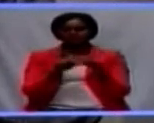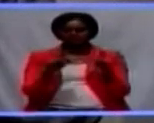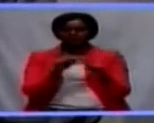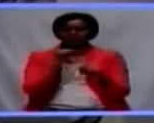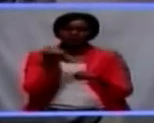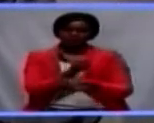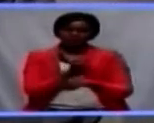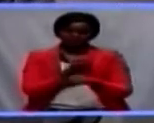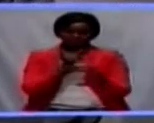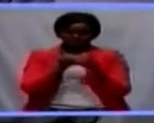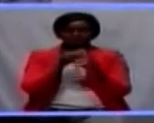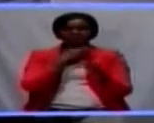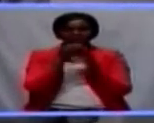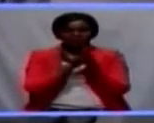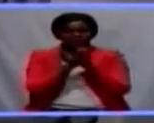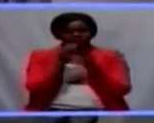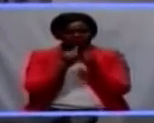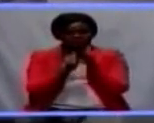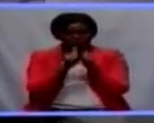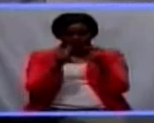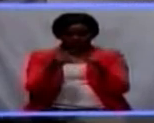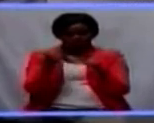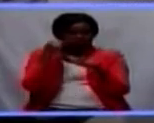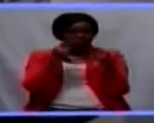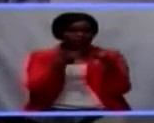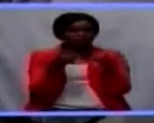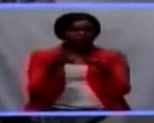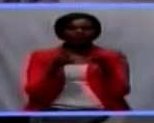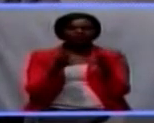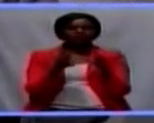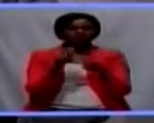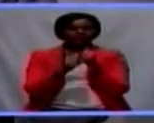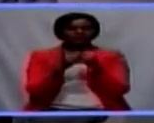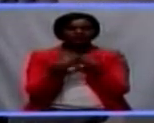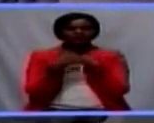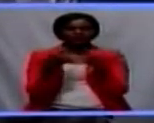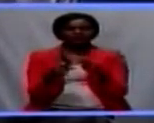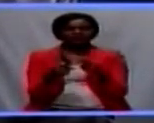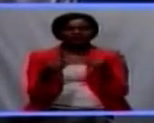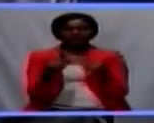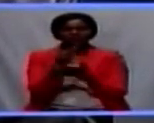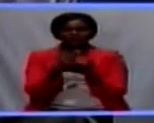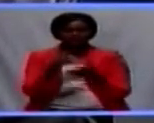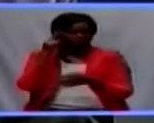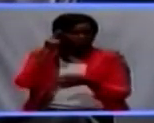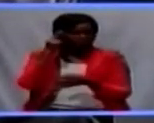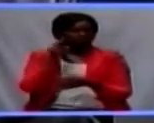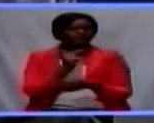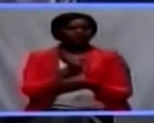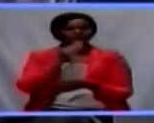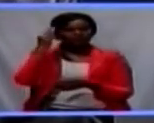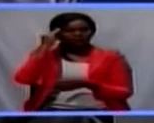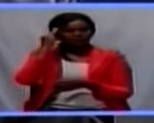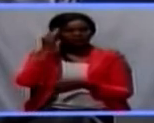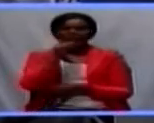the interest and penalties that accrue for various reasons, as I stated earlier. And some of those reasons we realize